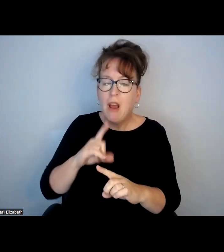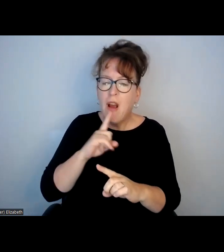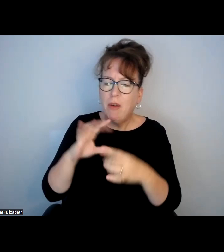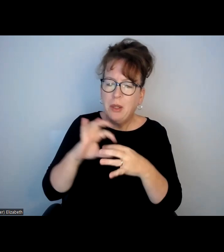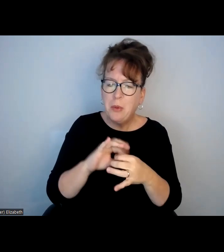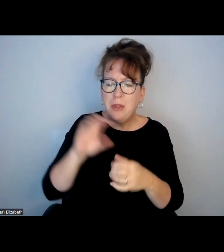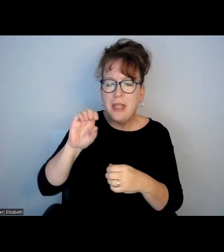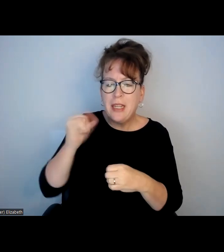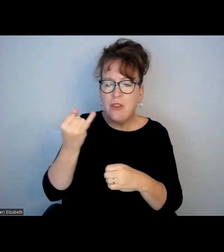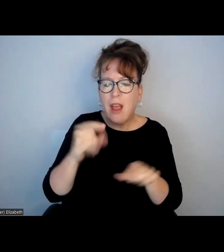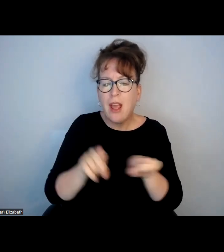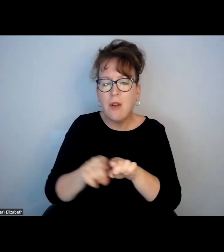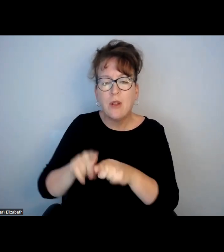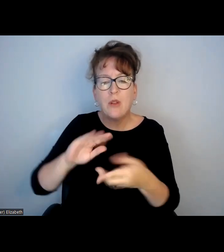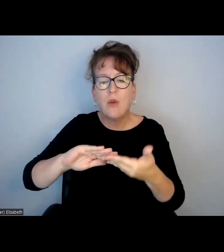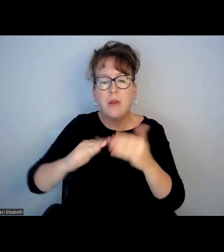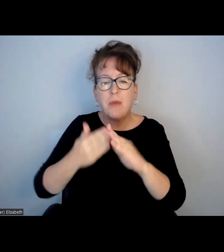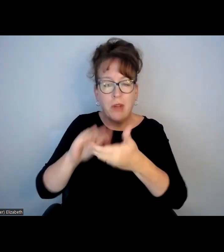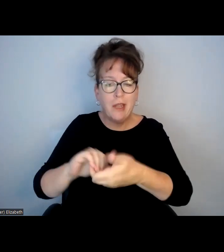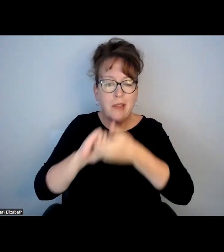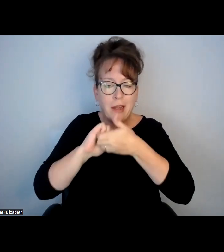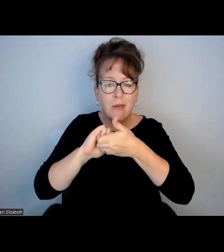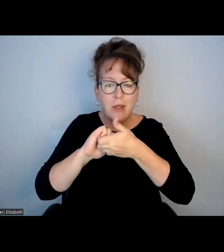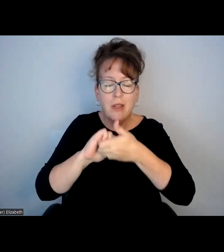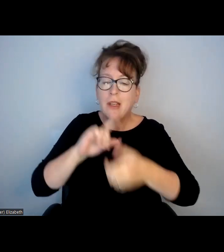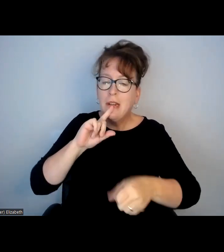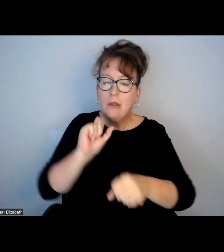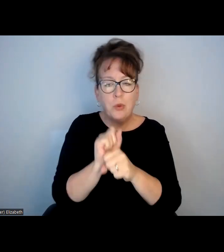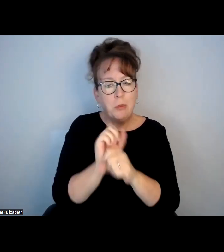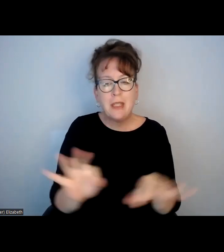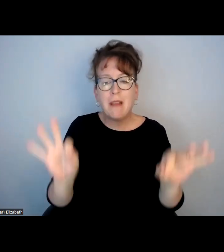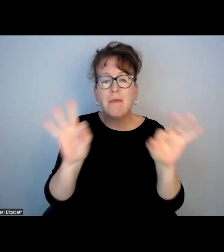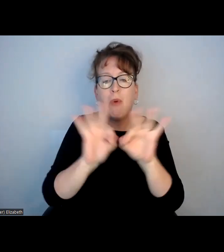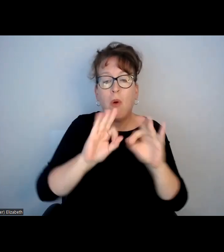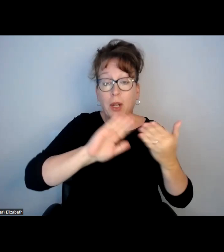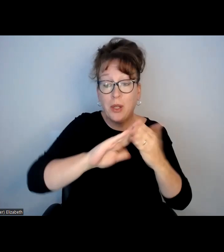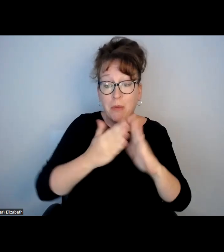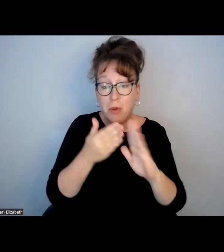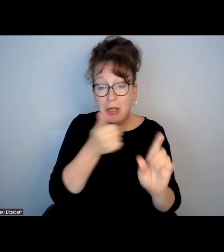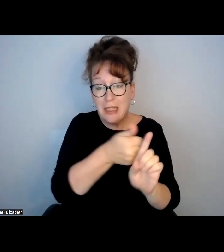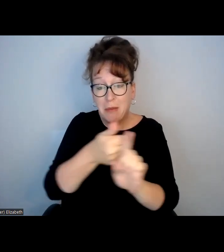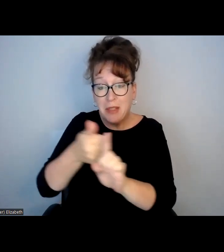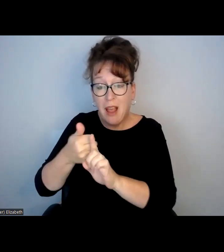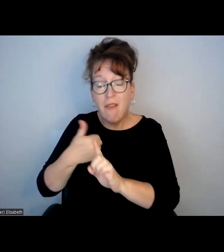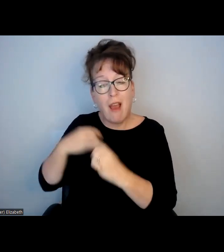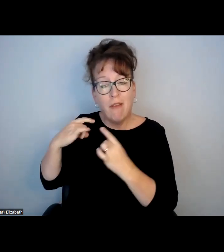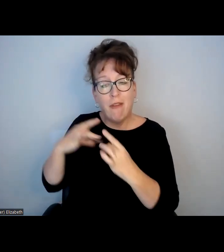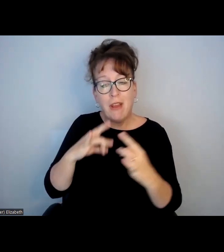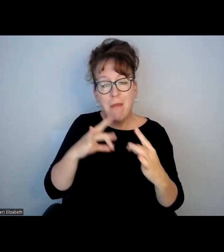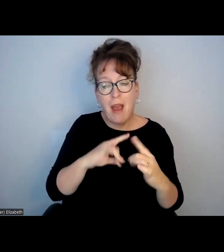community engagement. It's really critical that communities have input into these siting